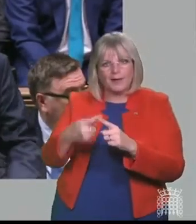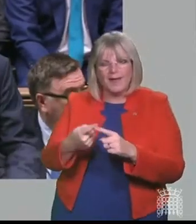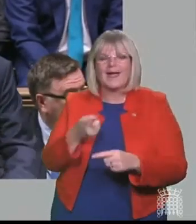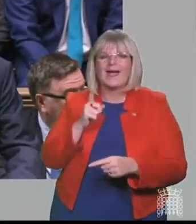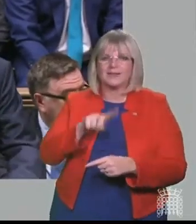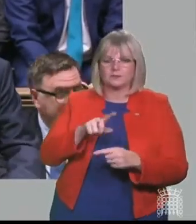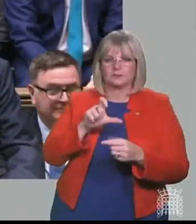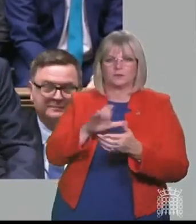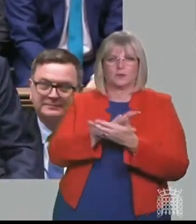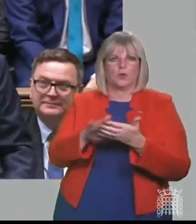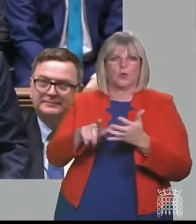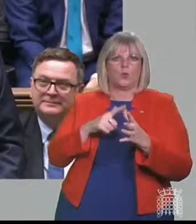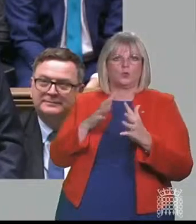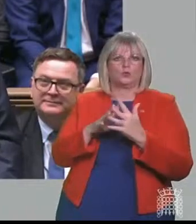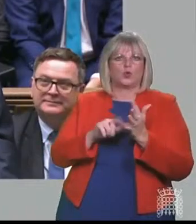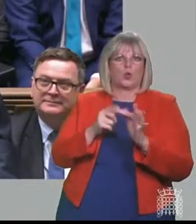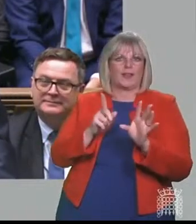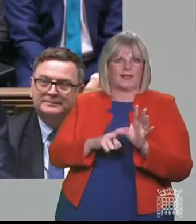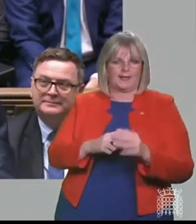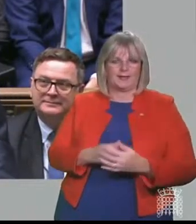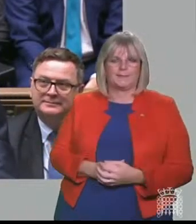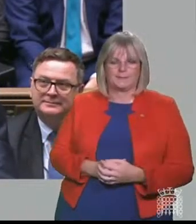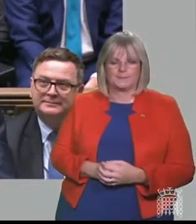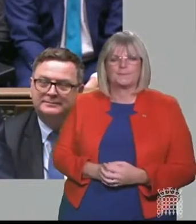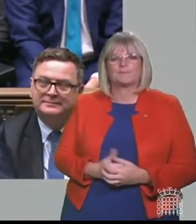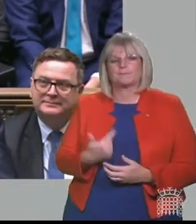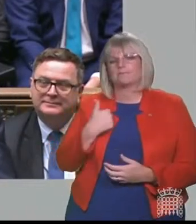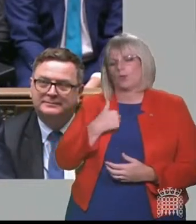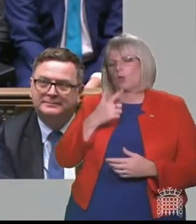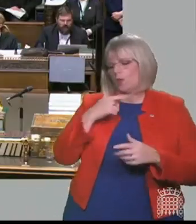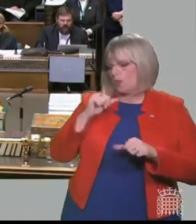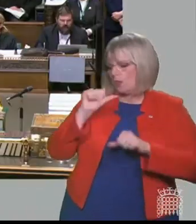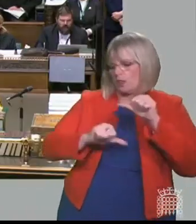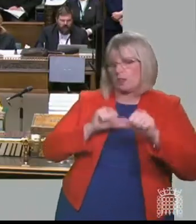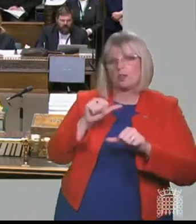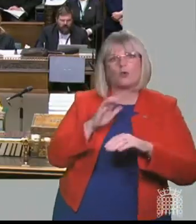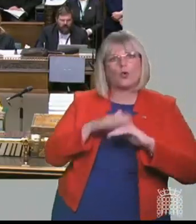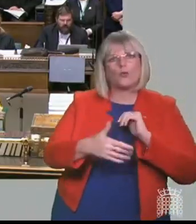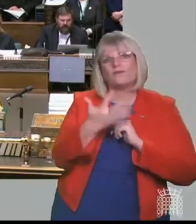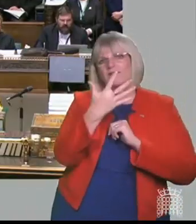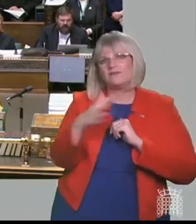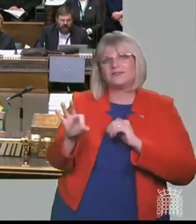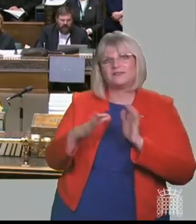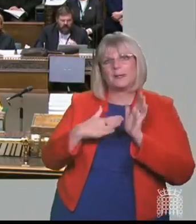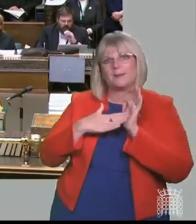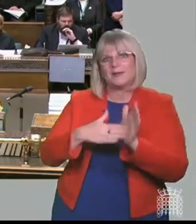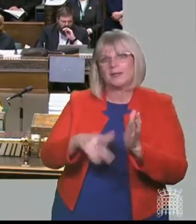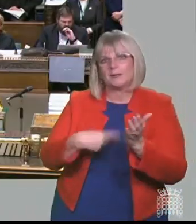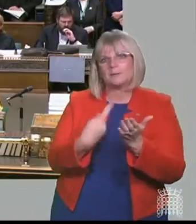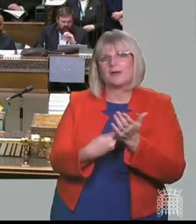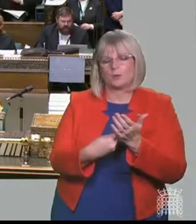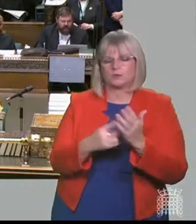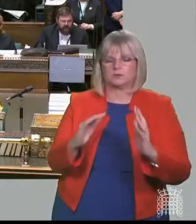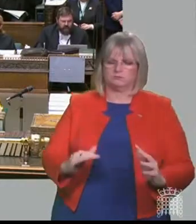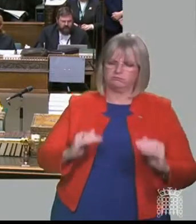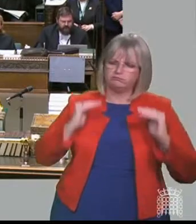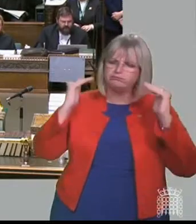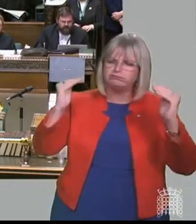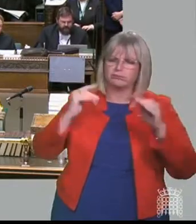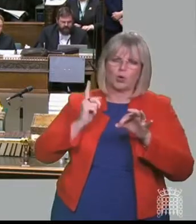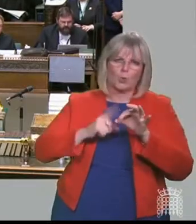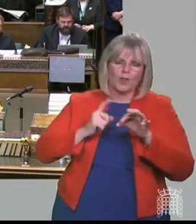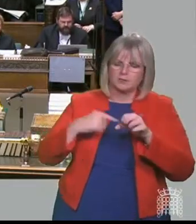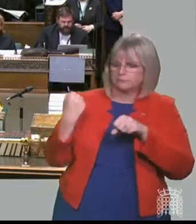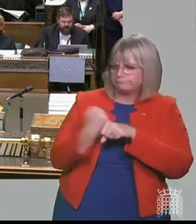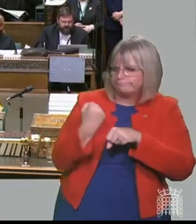I can also confirm that we will proceed with over £50 million of funding for high-quality regeneration projects in